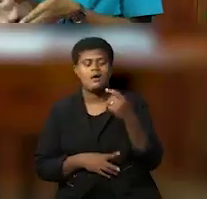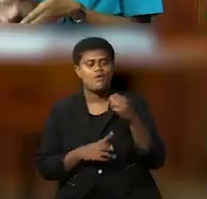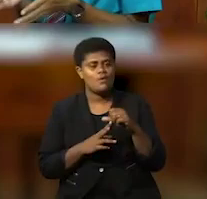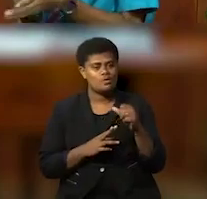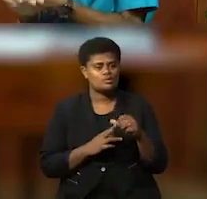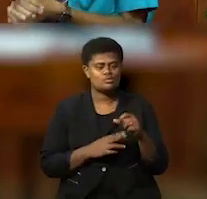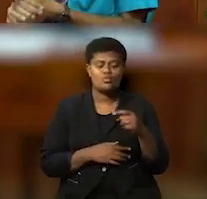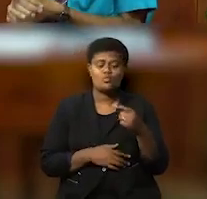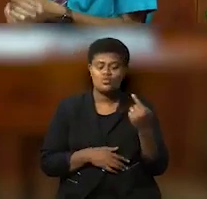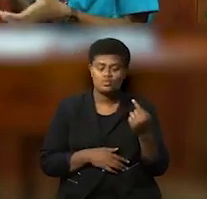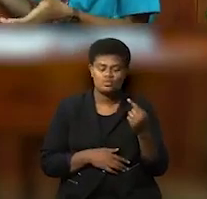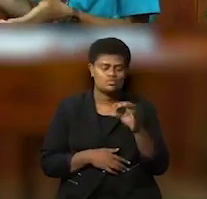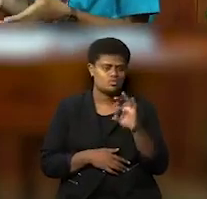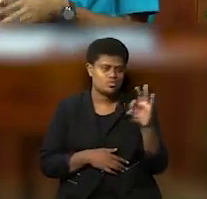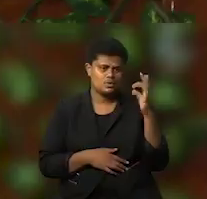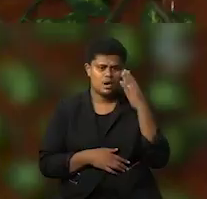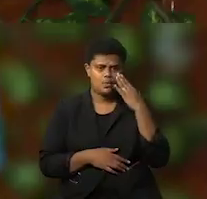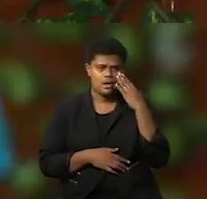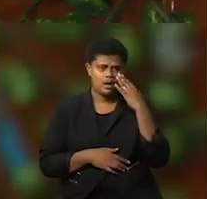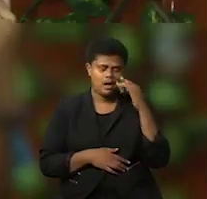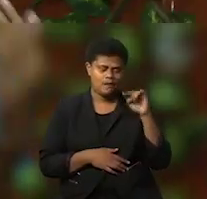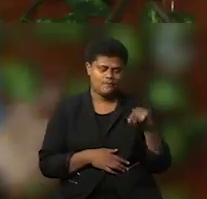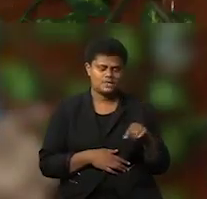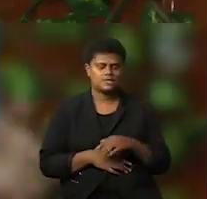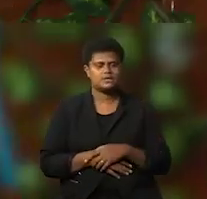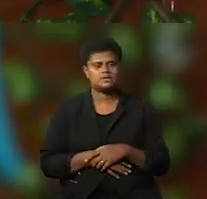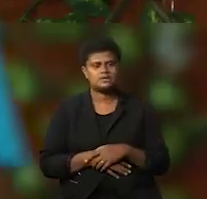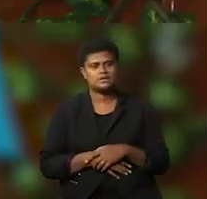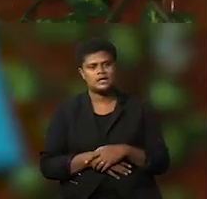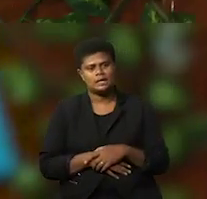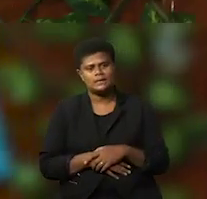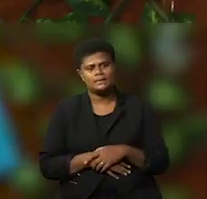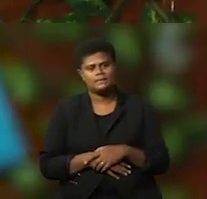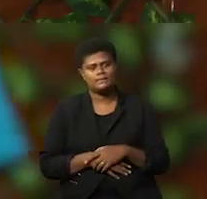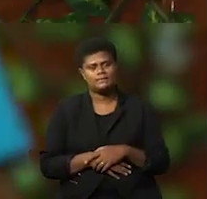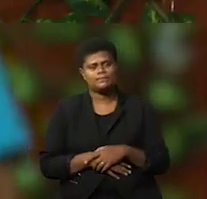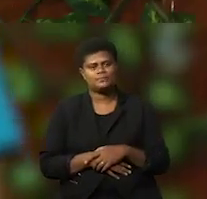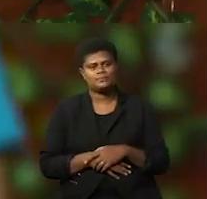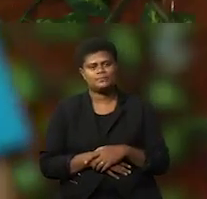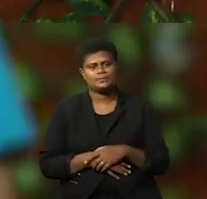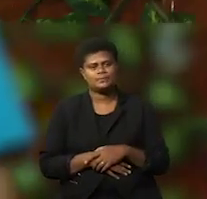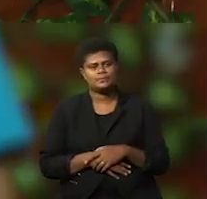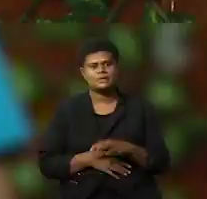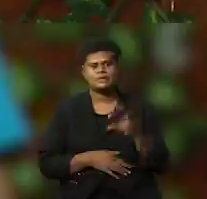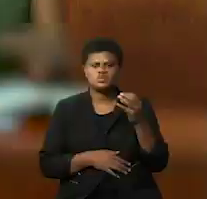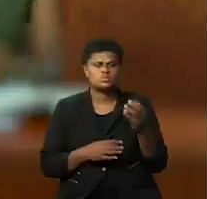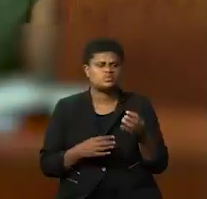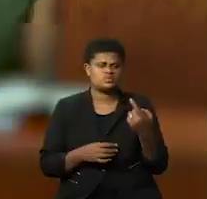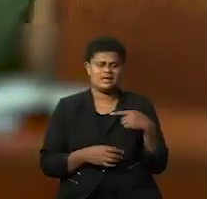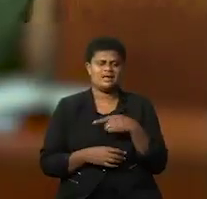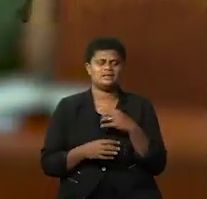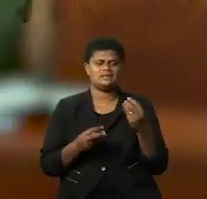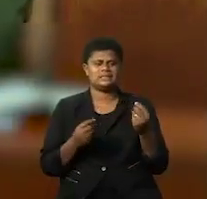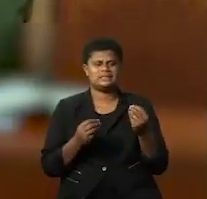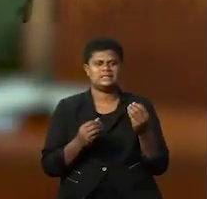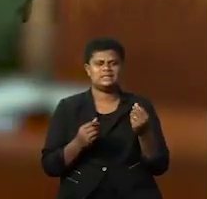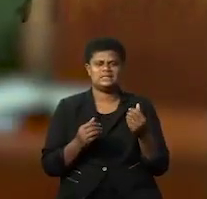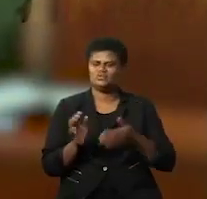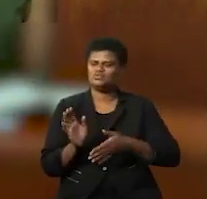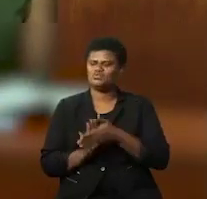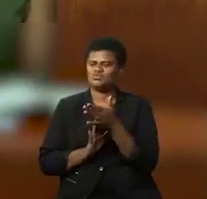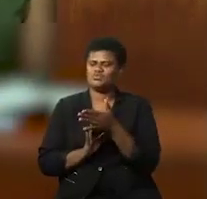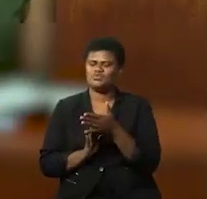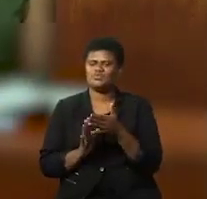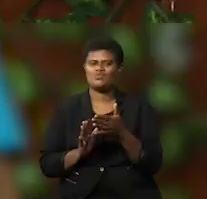about this. Yes, exactly. Like what Paul did. He didn't just share to the Jews, but to the Gentiles as well. It's easy to go where you're comfortable.